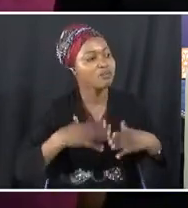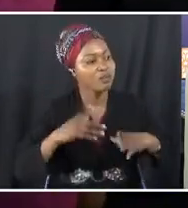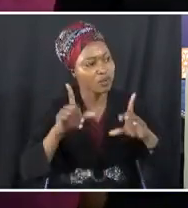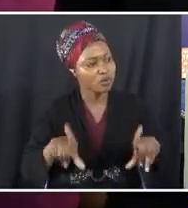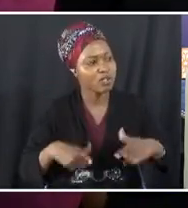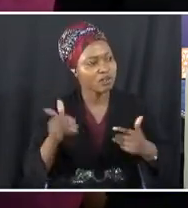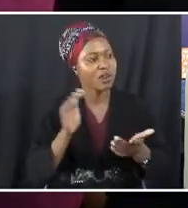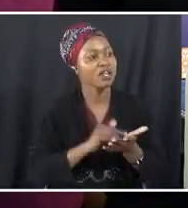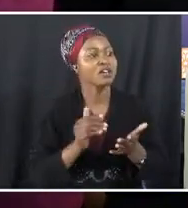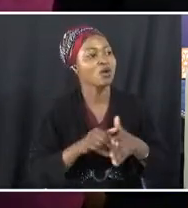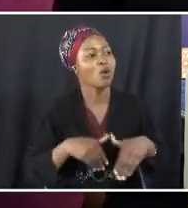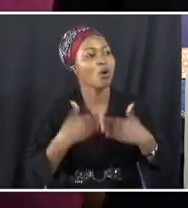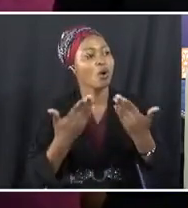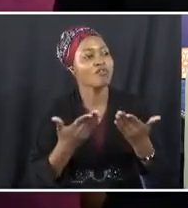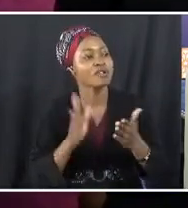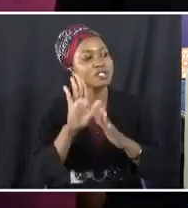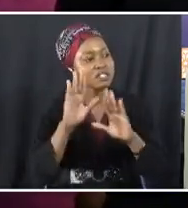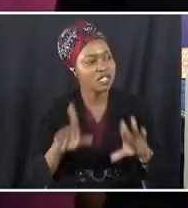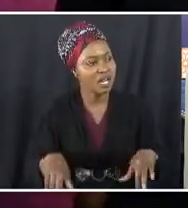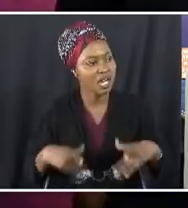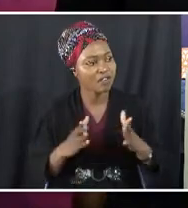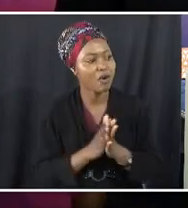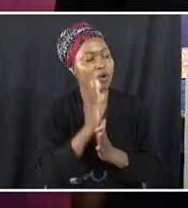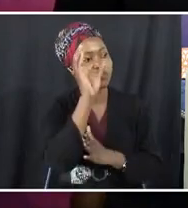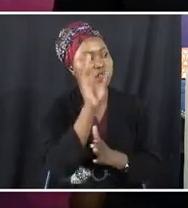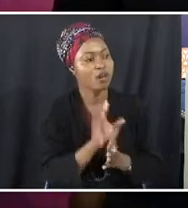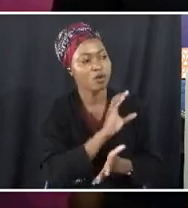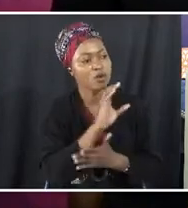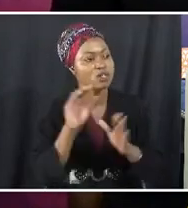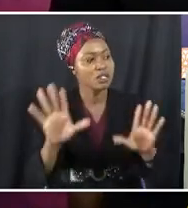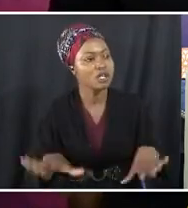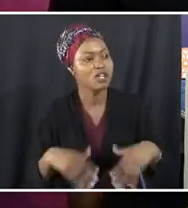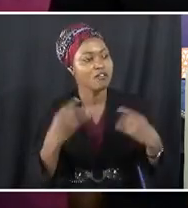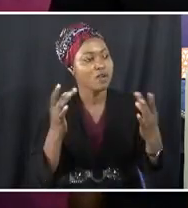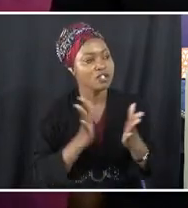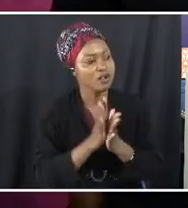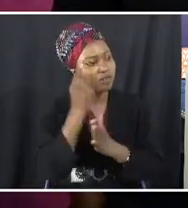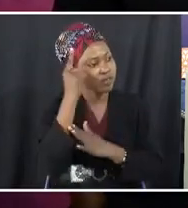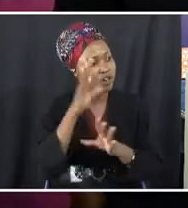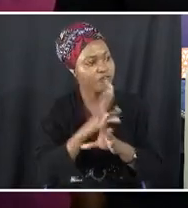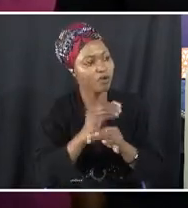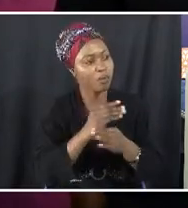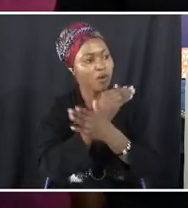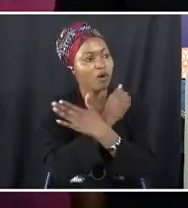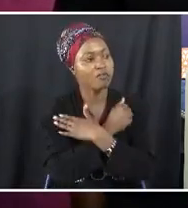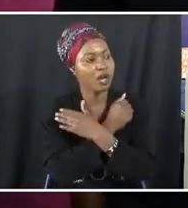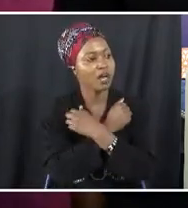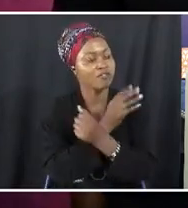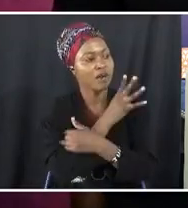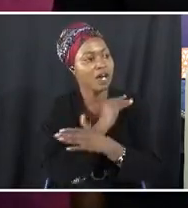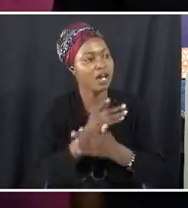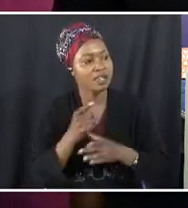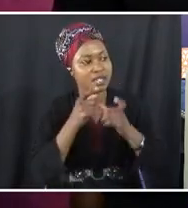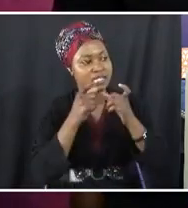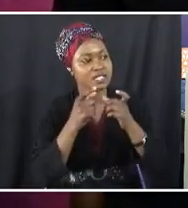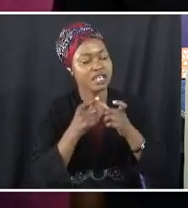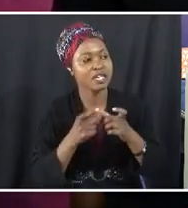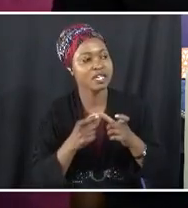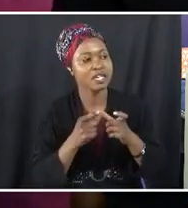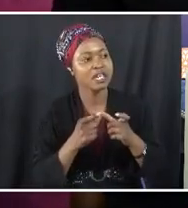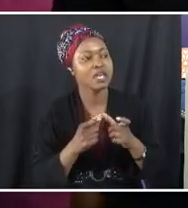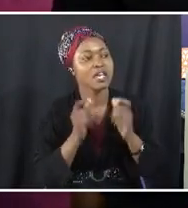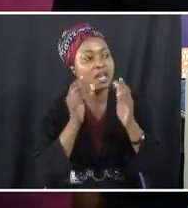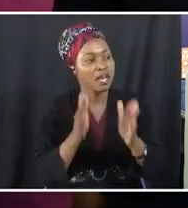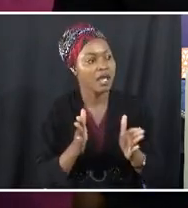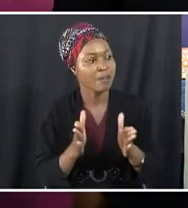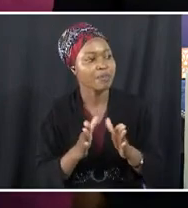life, offers himself upon the cross as a sacrifice, and this from love to thee.